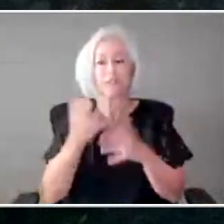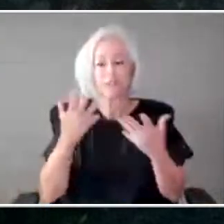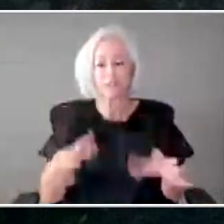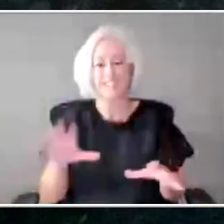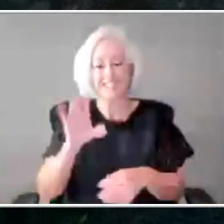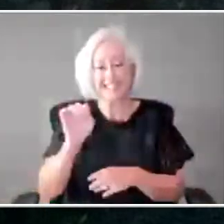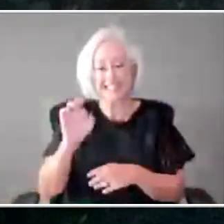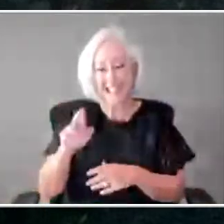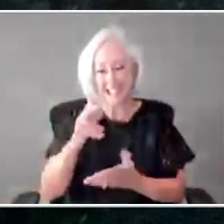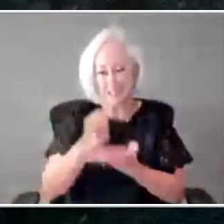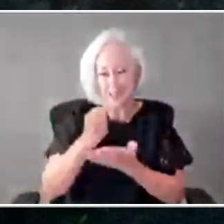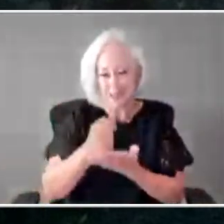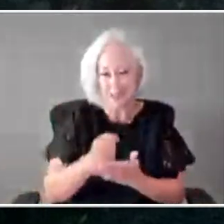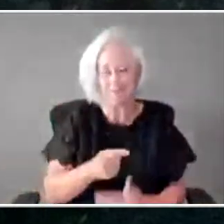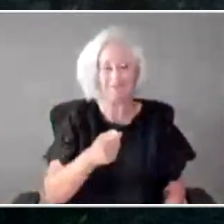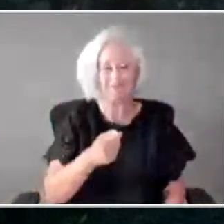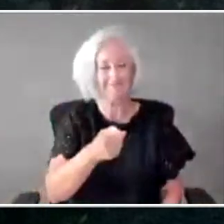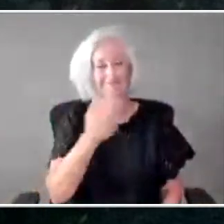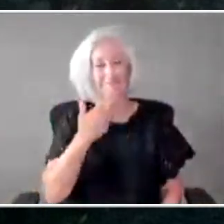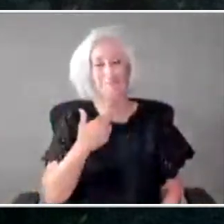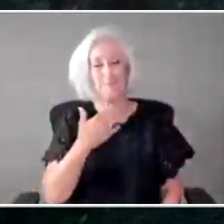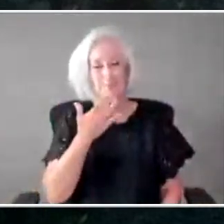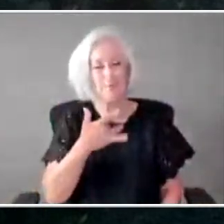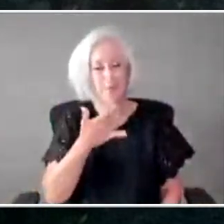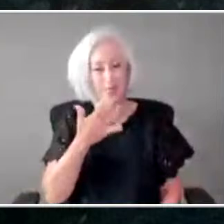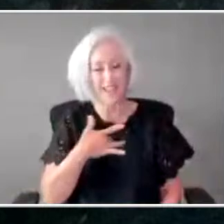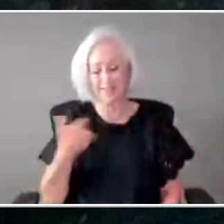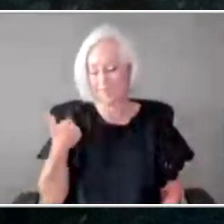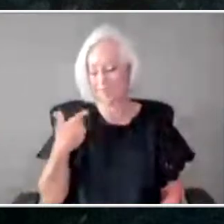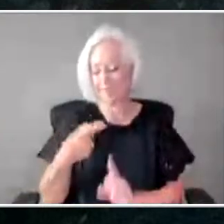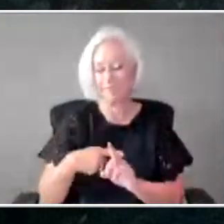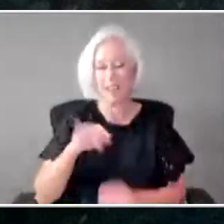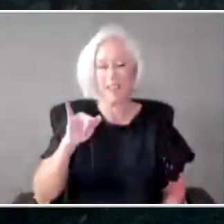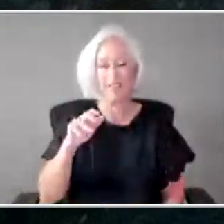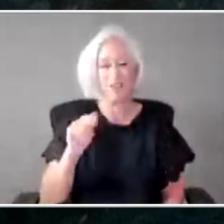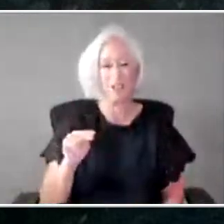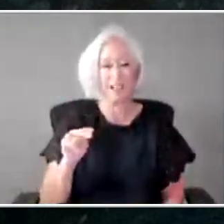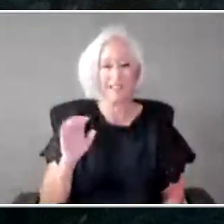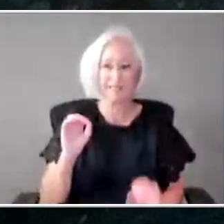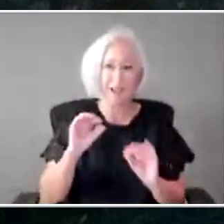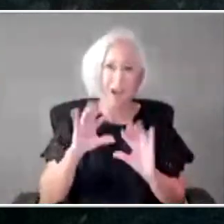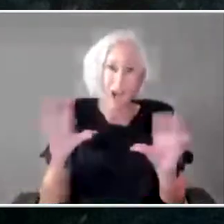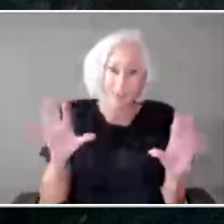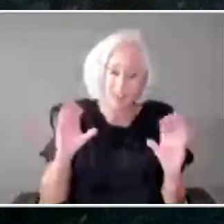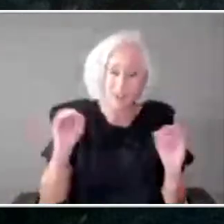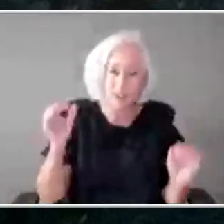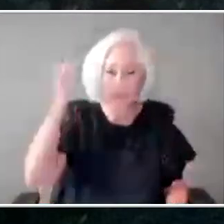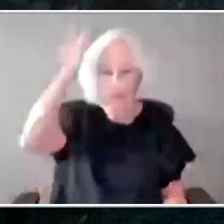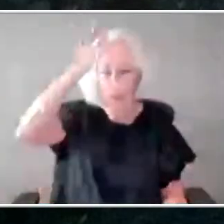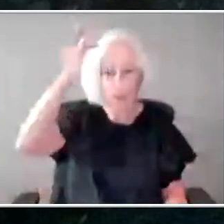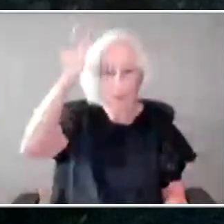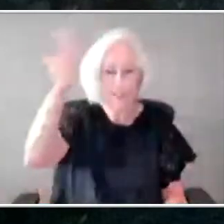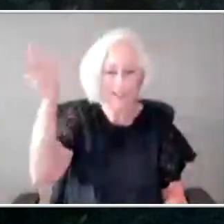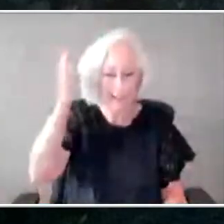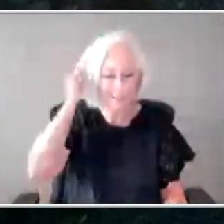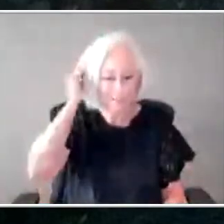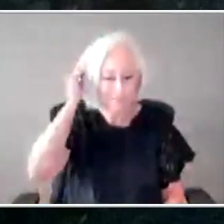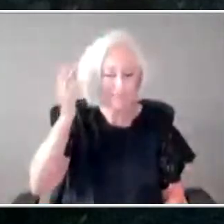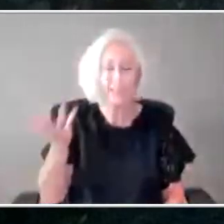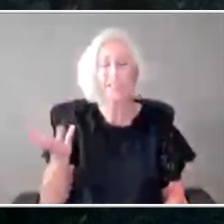that was fun. Because that was in January, and I still, obviously didn't have any hair. But the beautiful part about this is